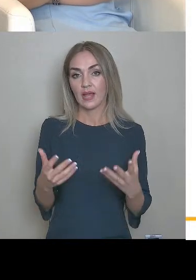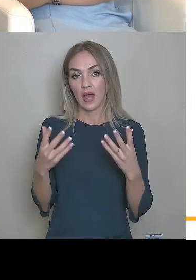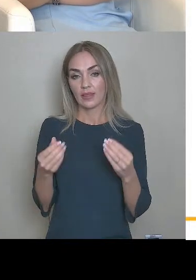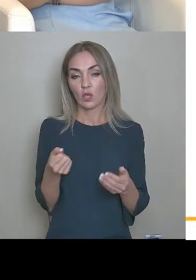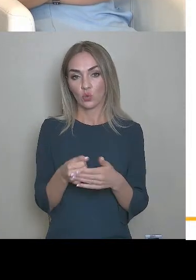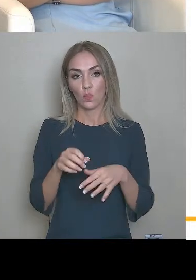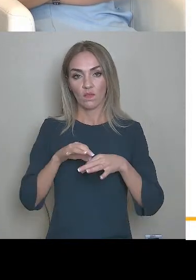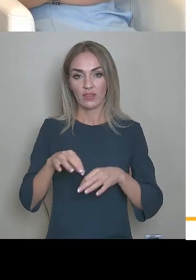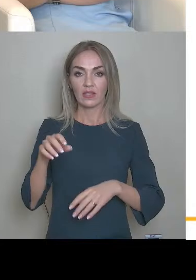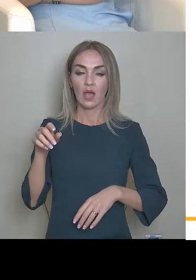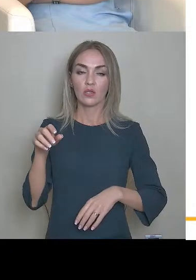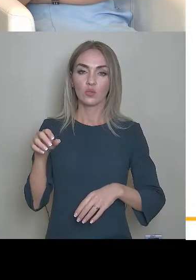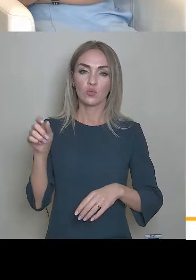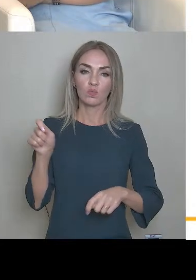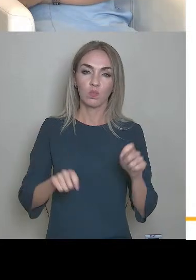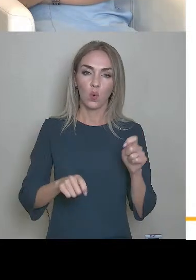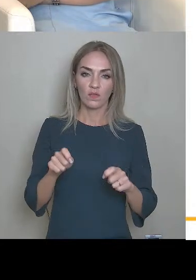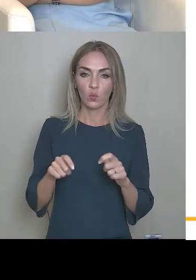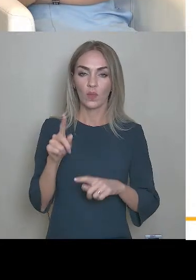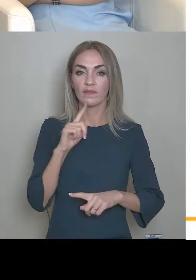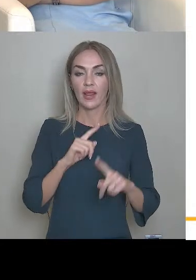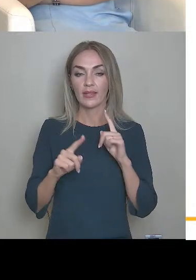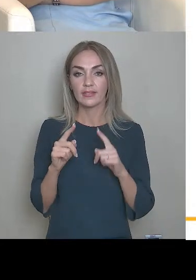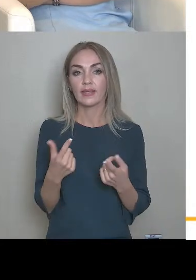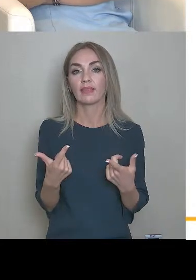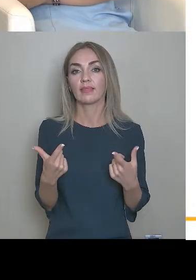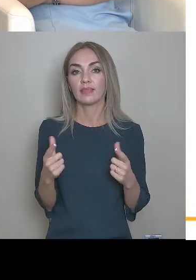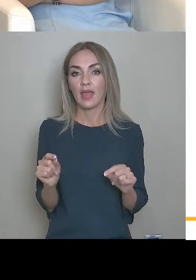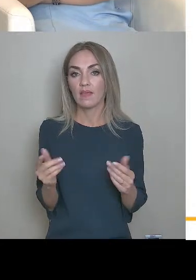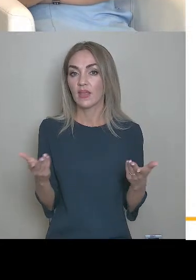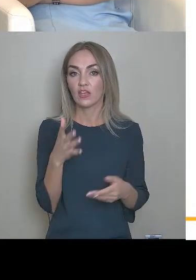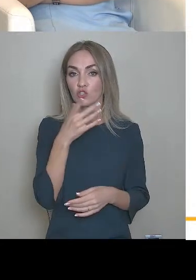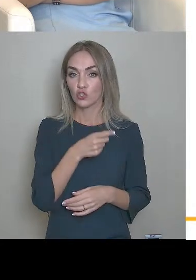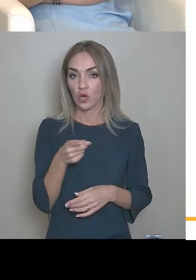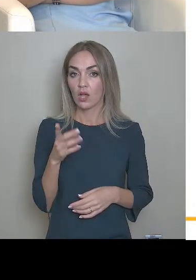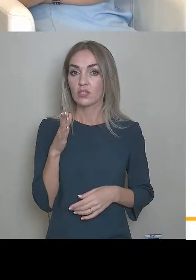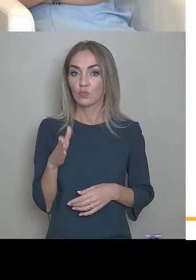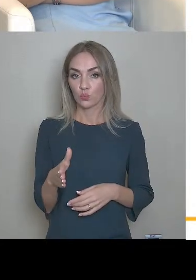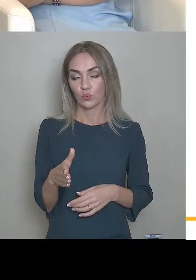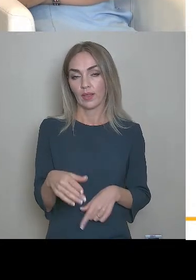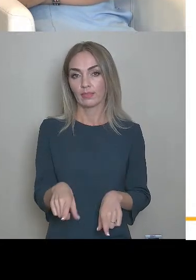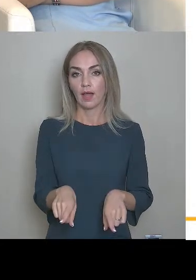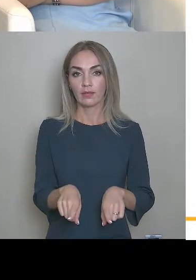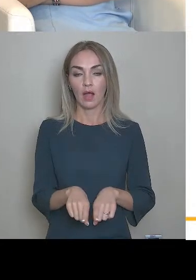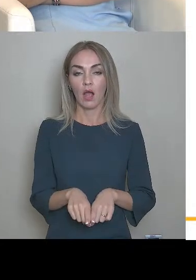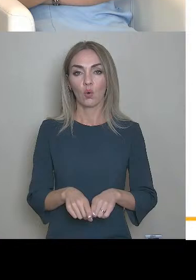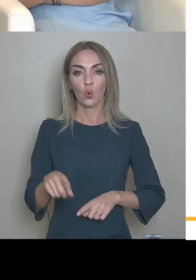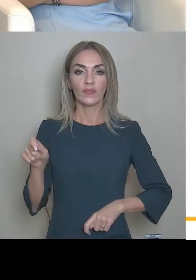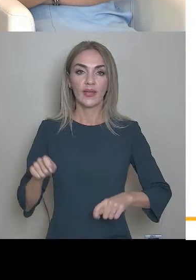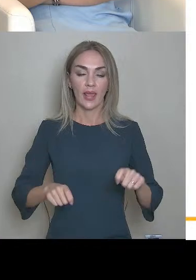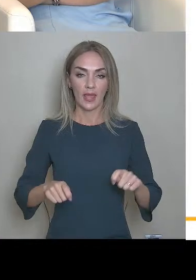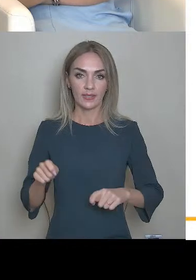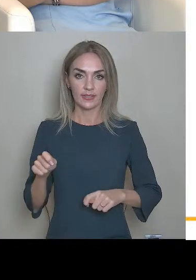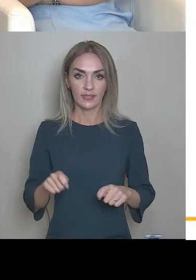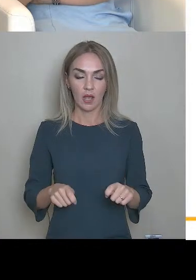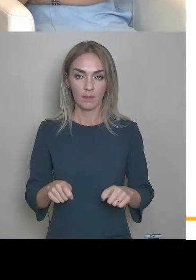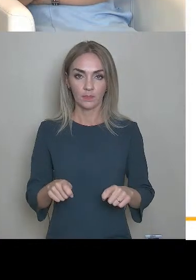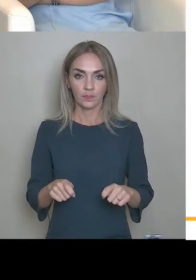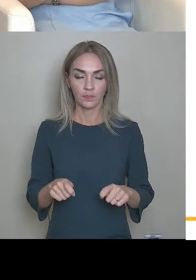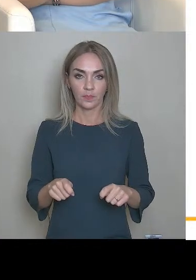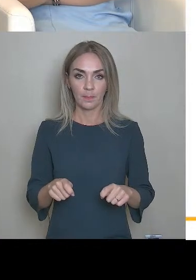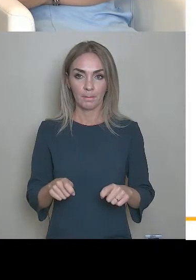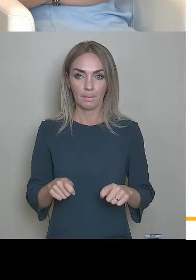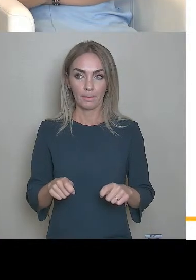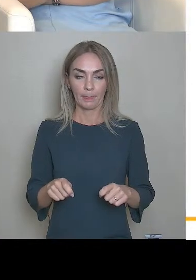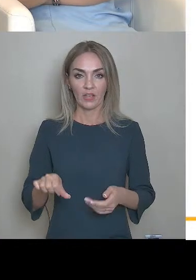a day prior to the conference, congress or meeting as to the venue and time of the